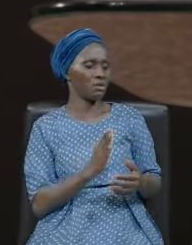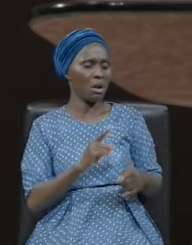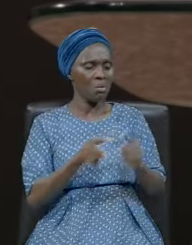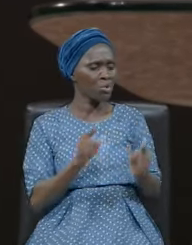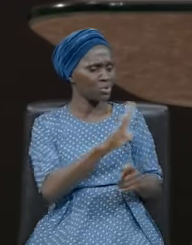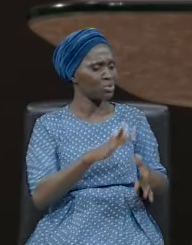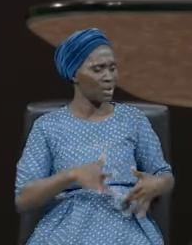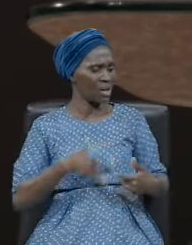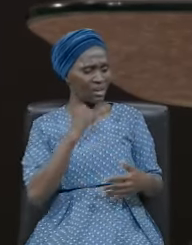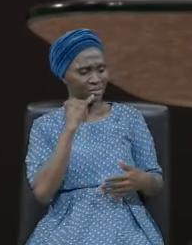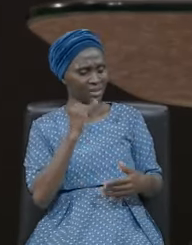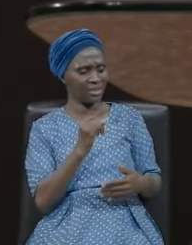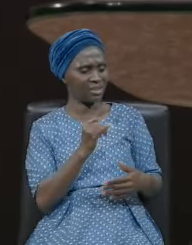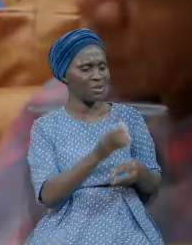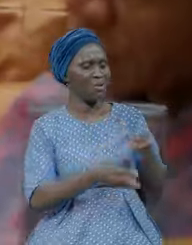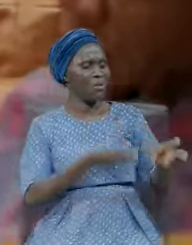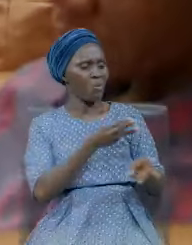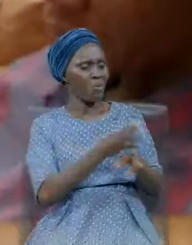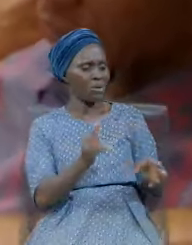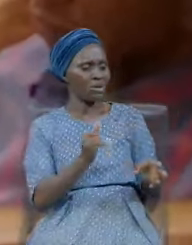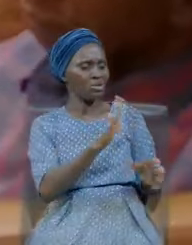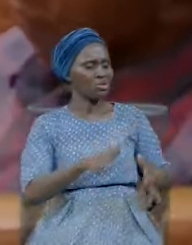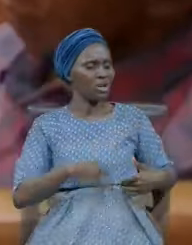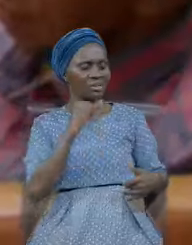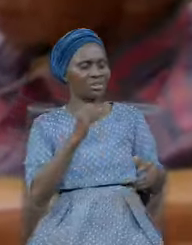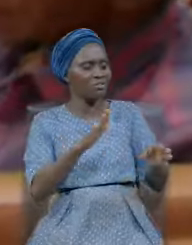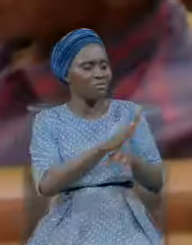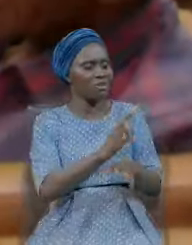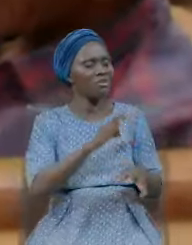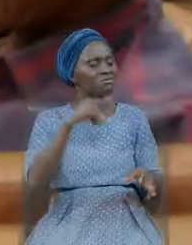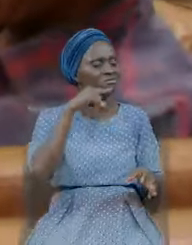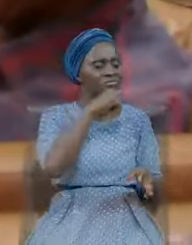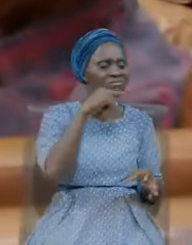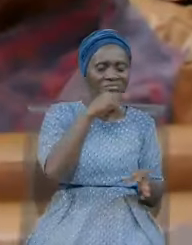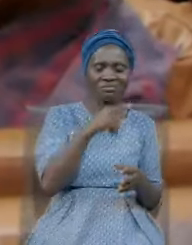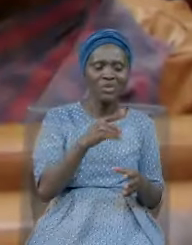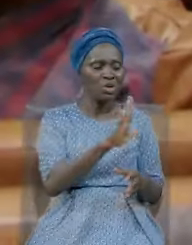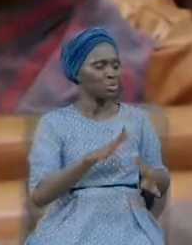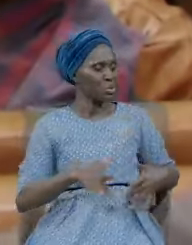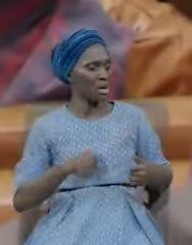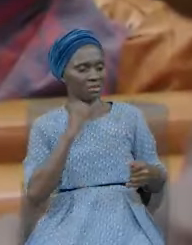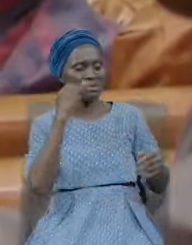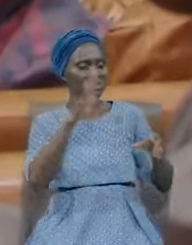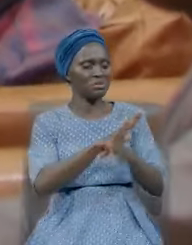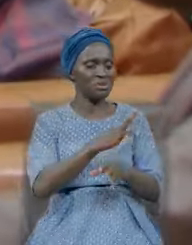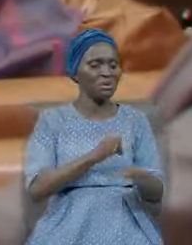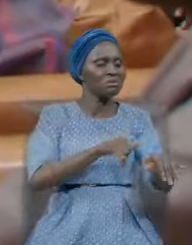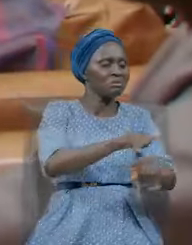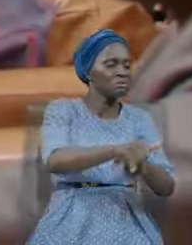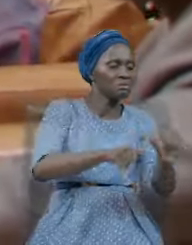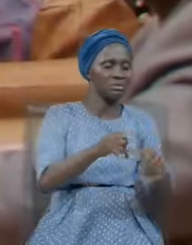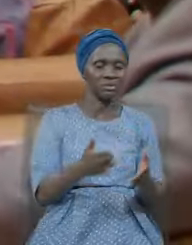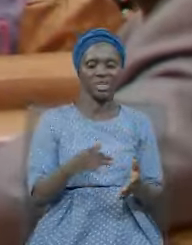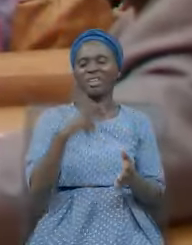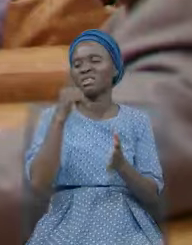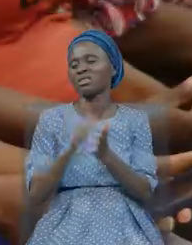vicious. Your life is full of vice. Your life is full of sin. Ah, yes, yes, yes. Don't